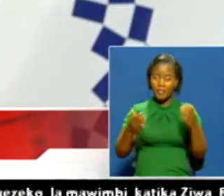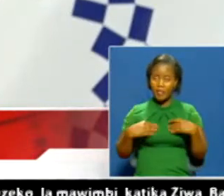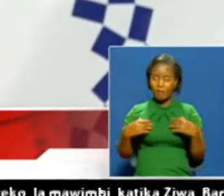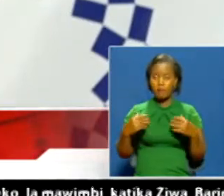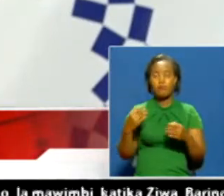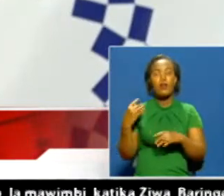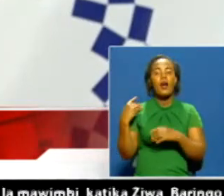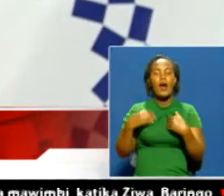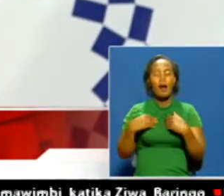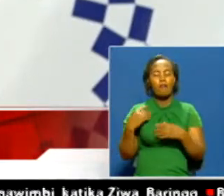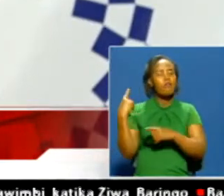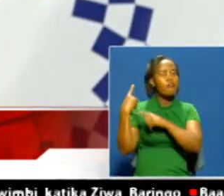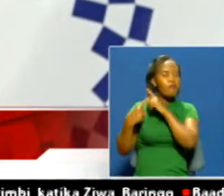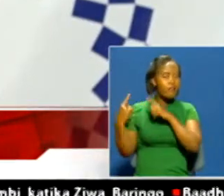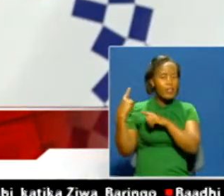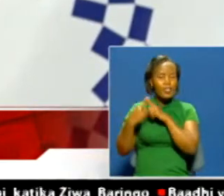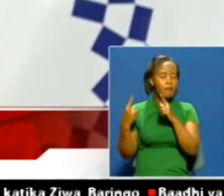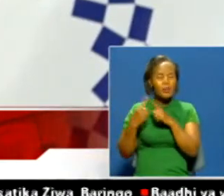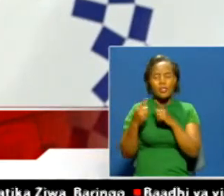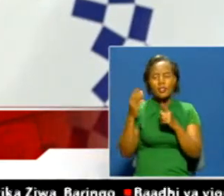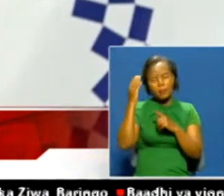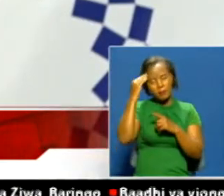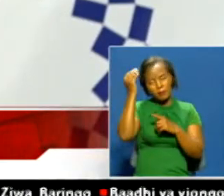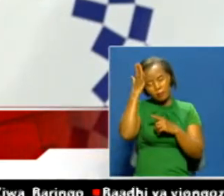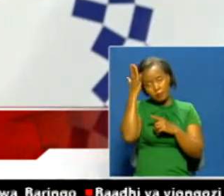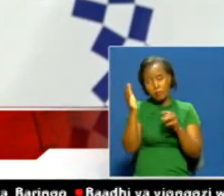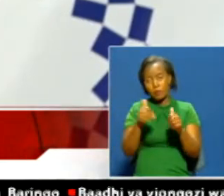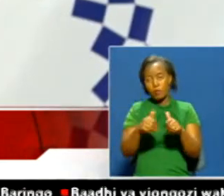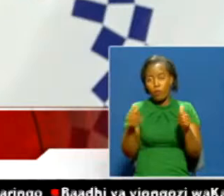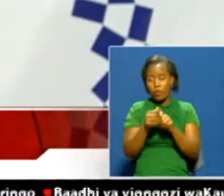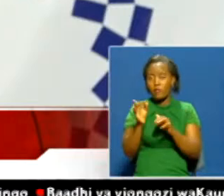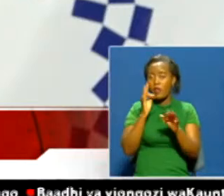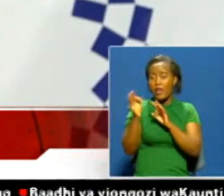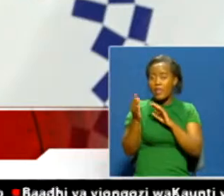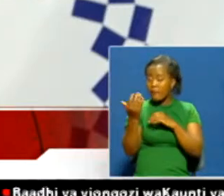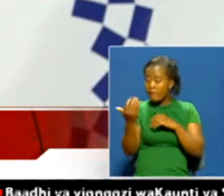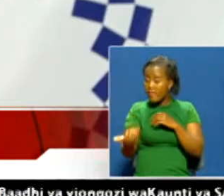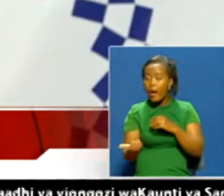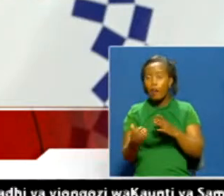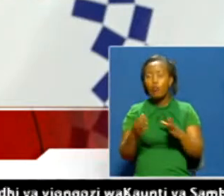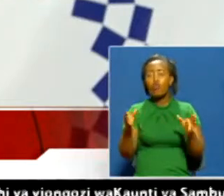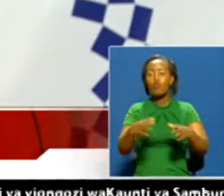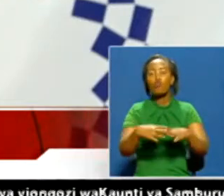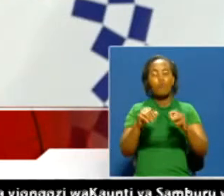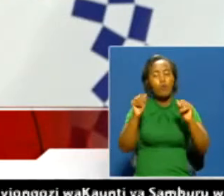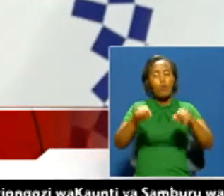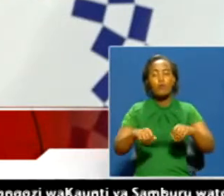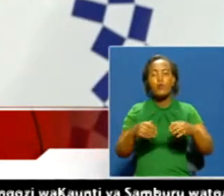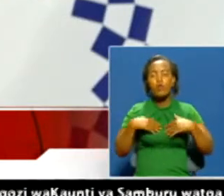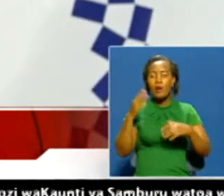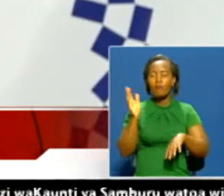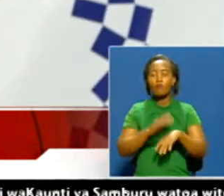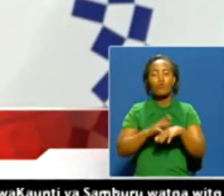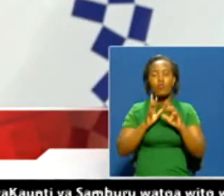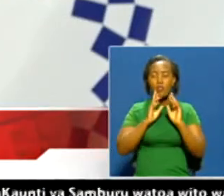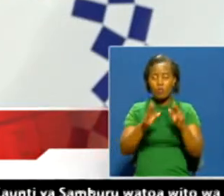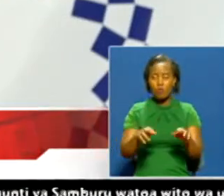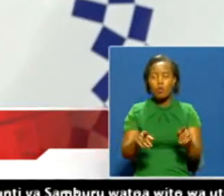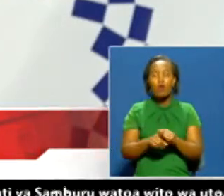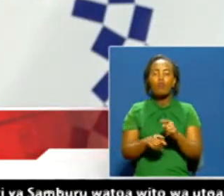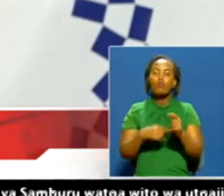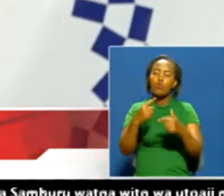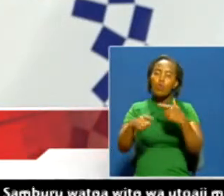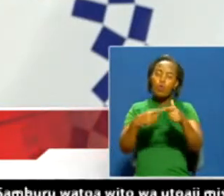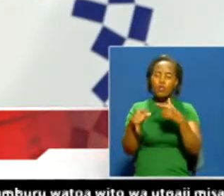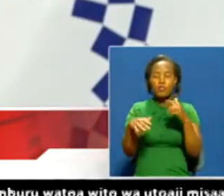and I have the young ones. If the young ones will manage to have good results or continue playing well, giving